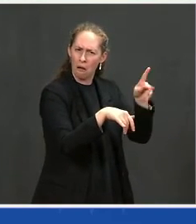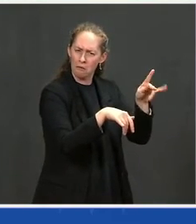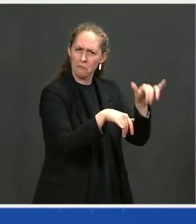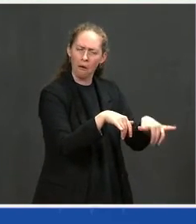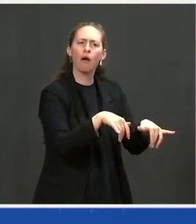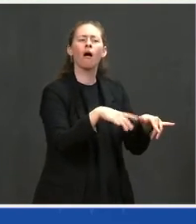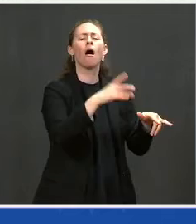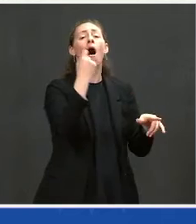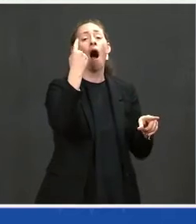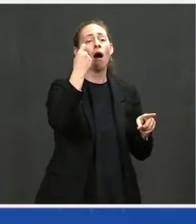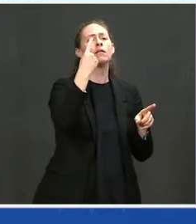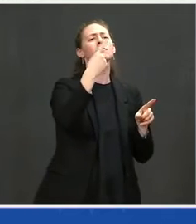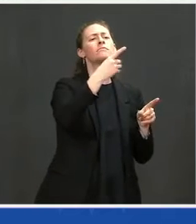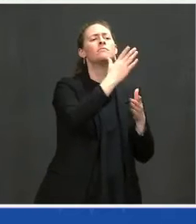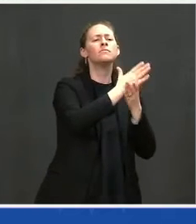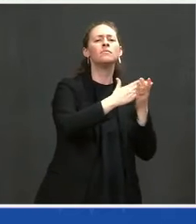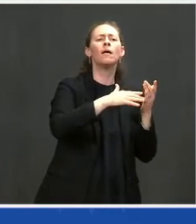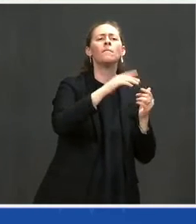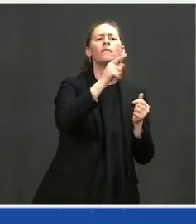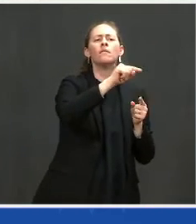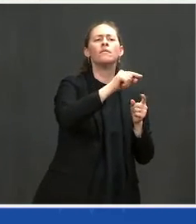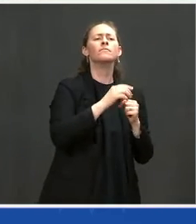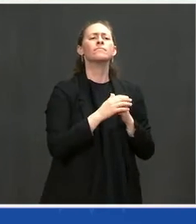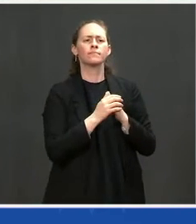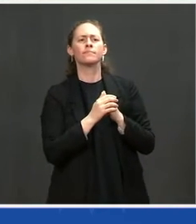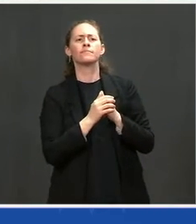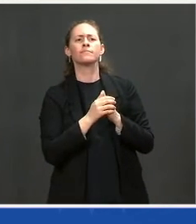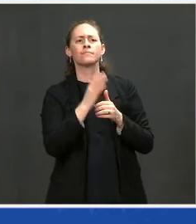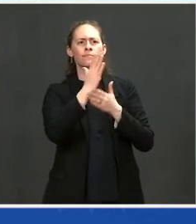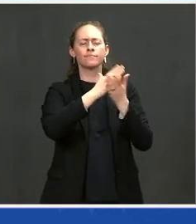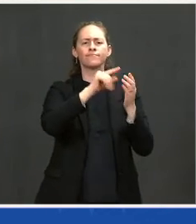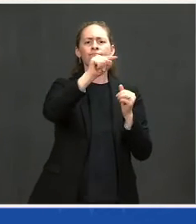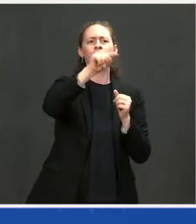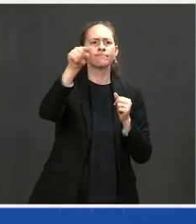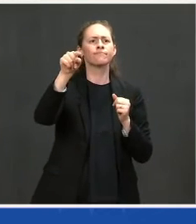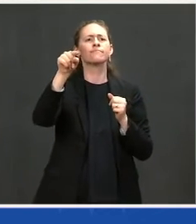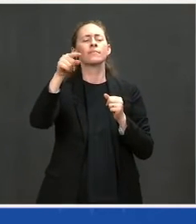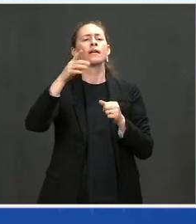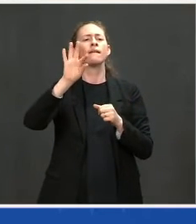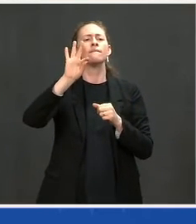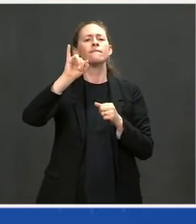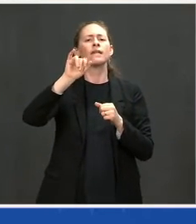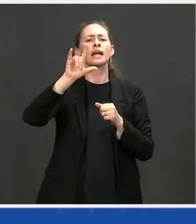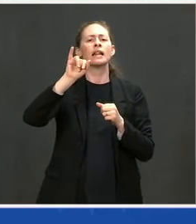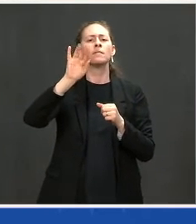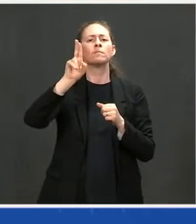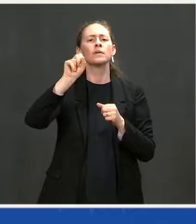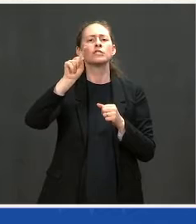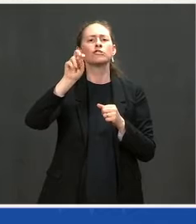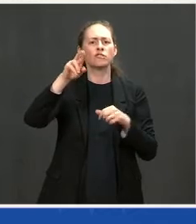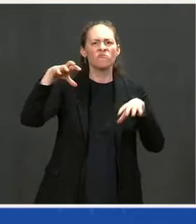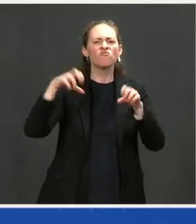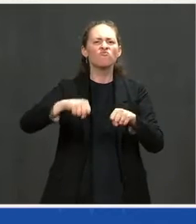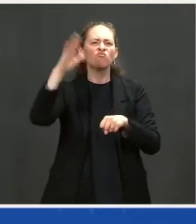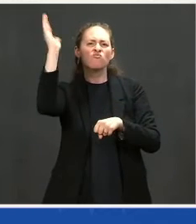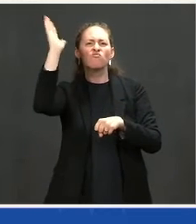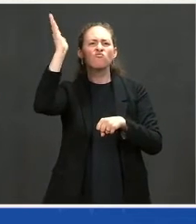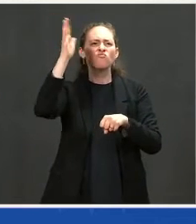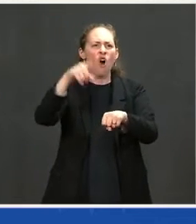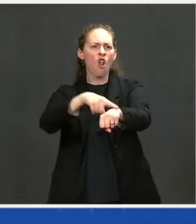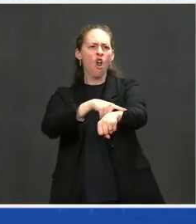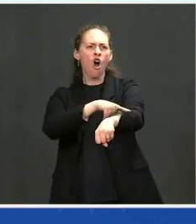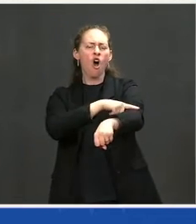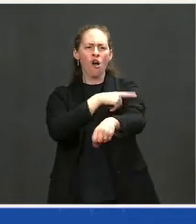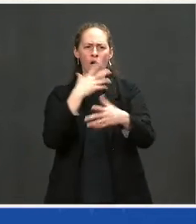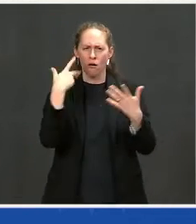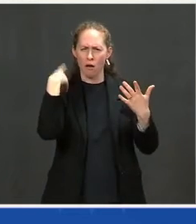what Zeke was asking about, there's immigration is a big issue, of course, when it related to the filibuster, but there's also